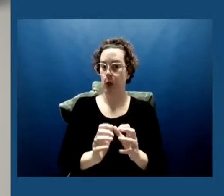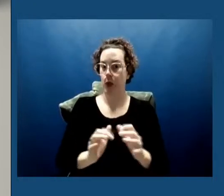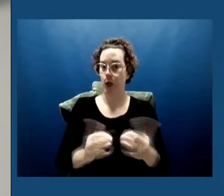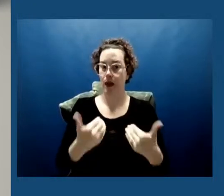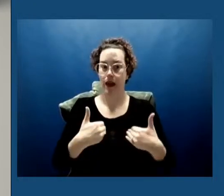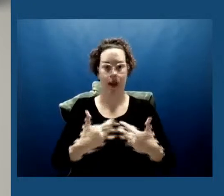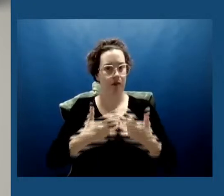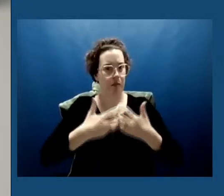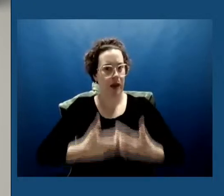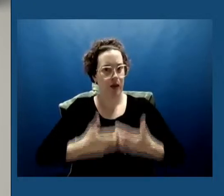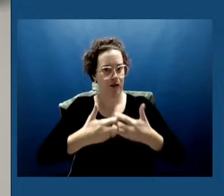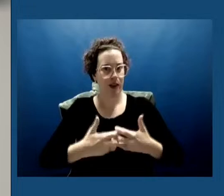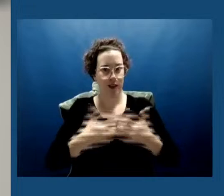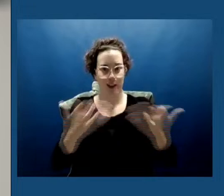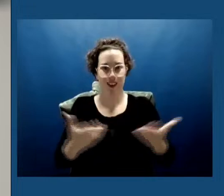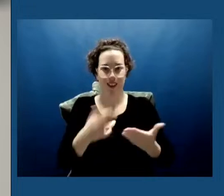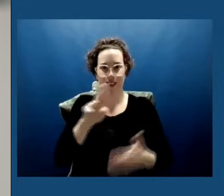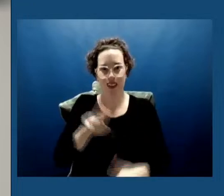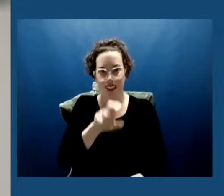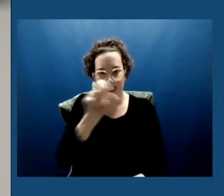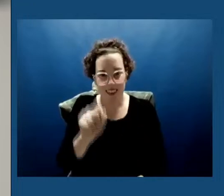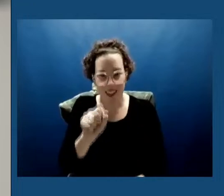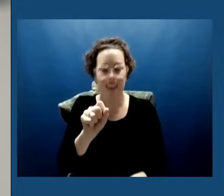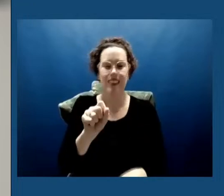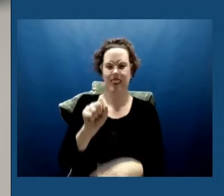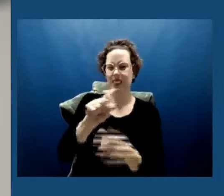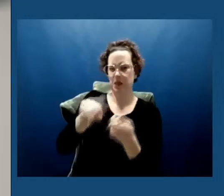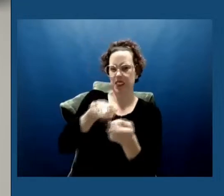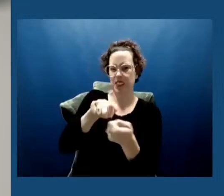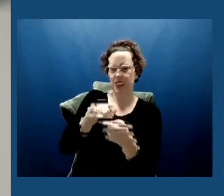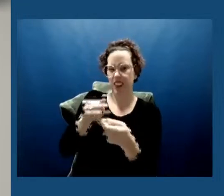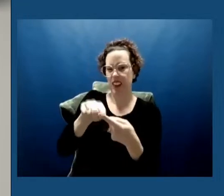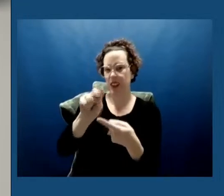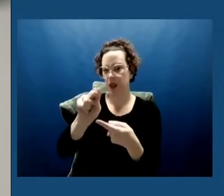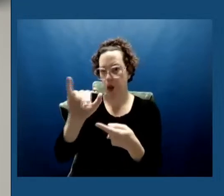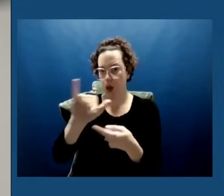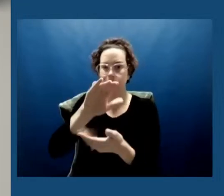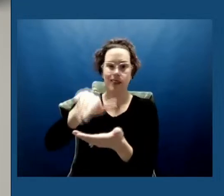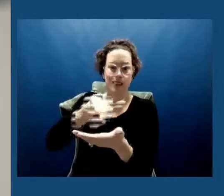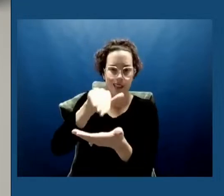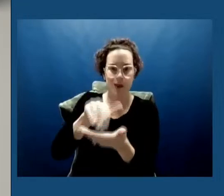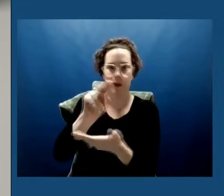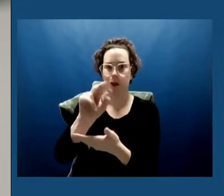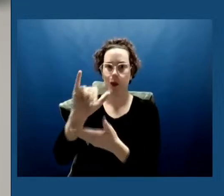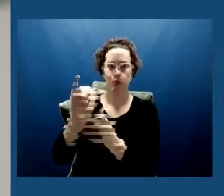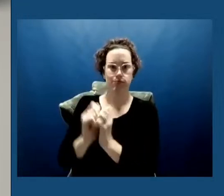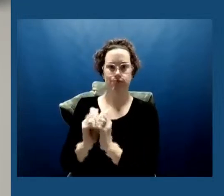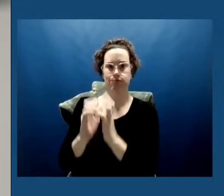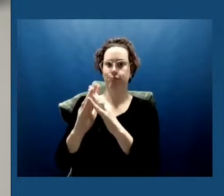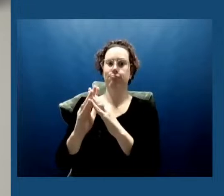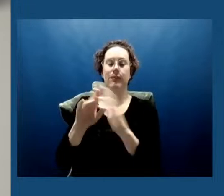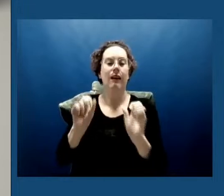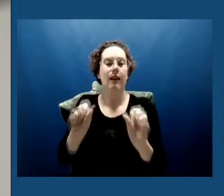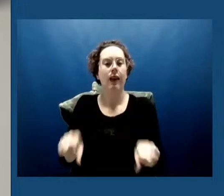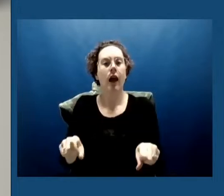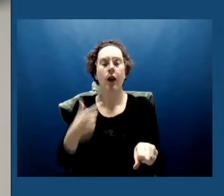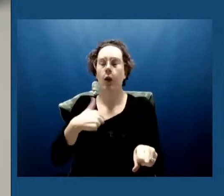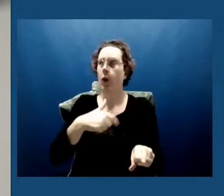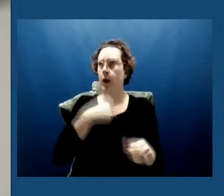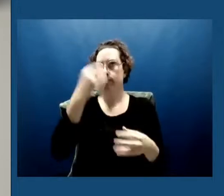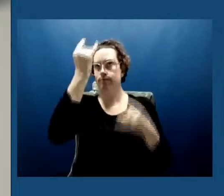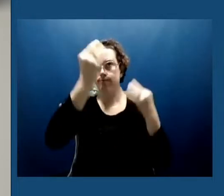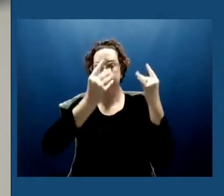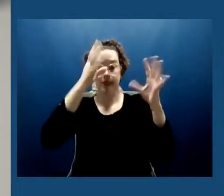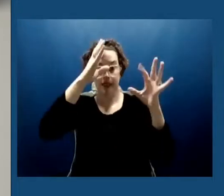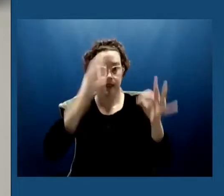manufacturing, to the US and to New York, and specifically central New York. Of course, when we were making this decision, there was a lot of